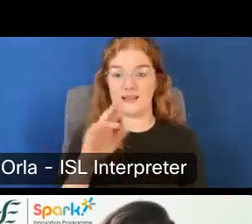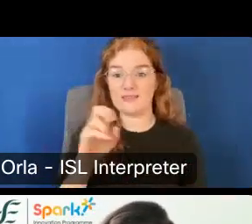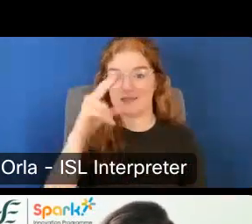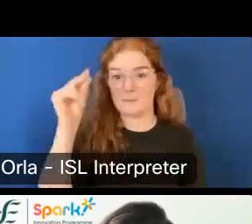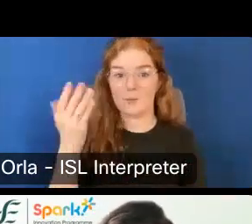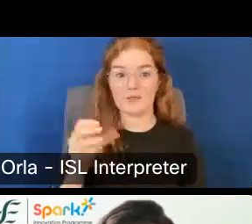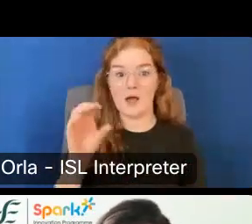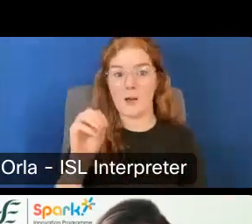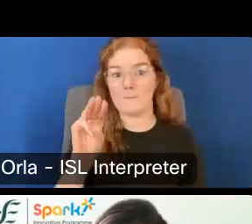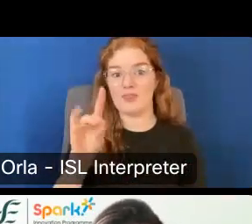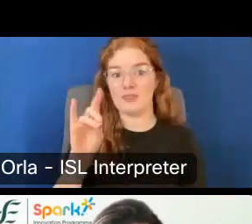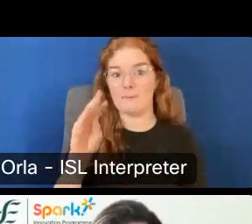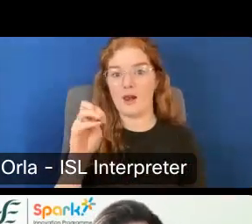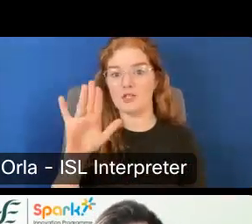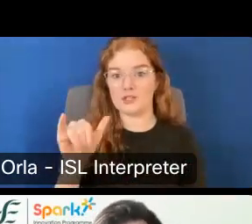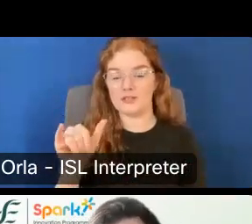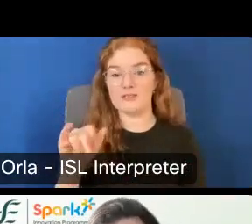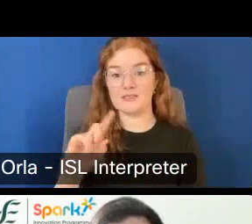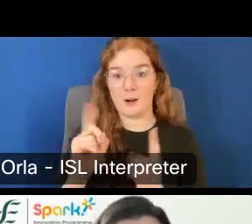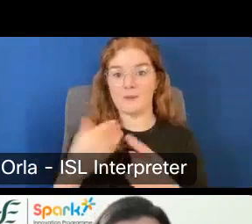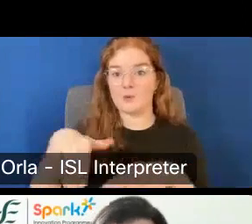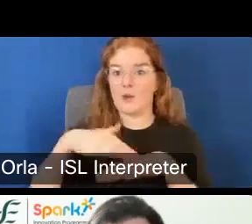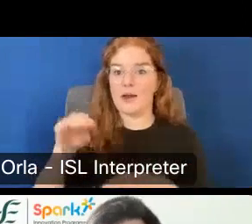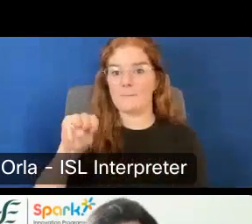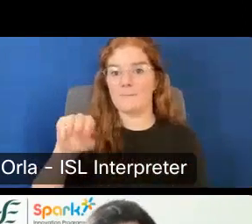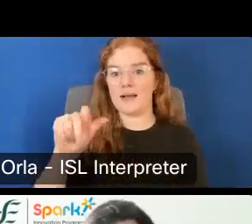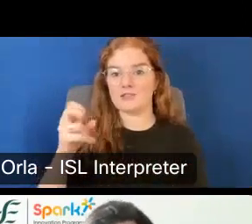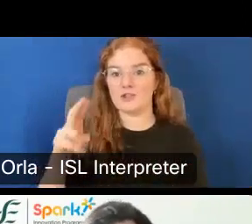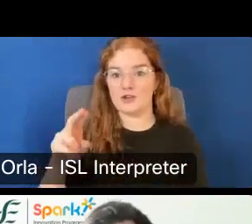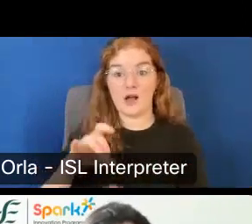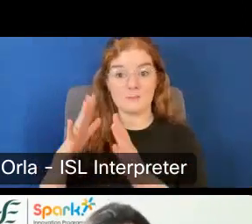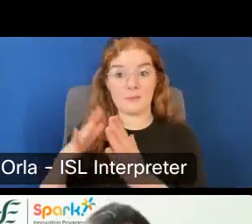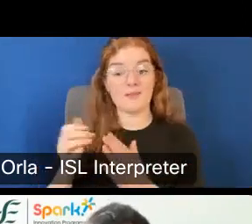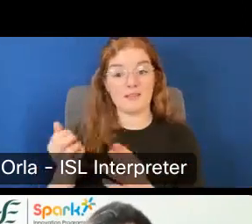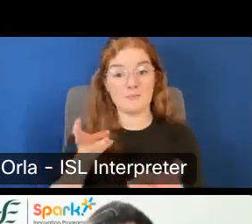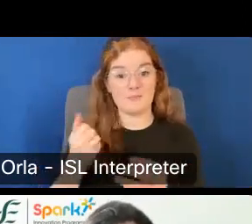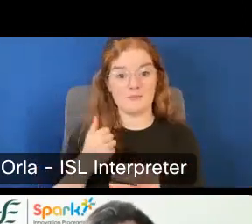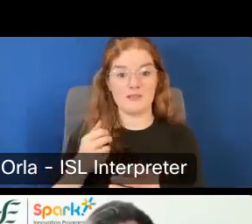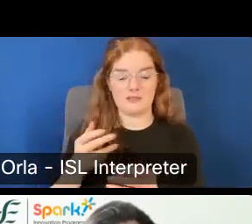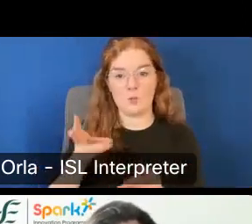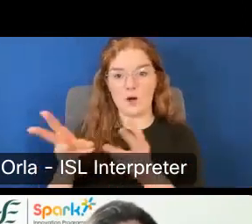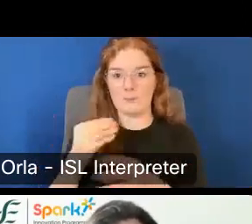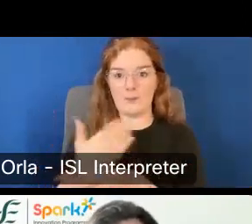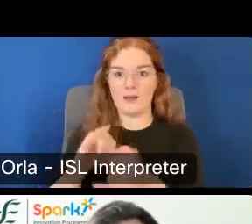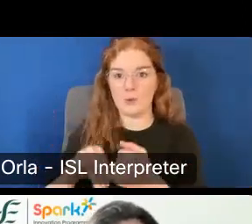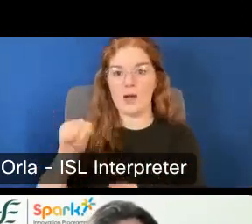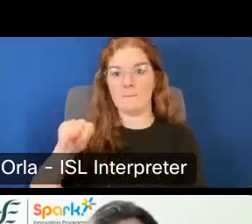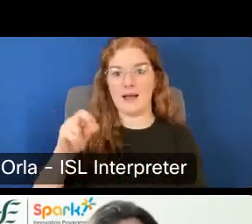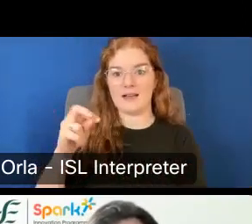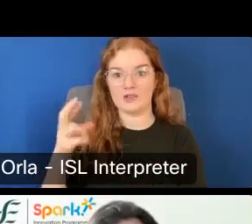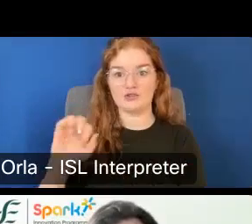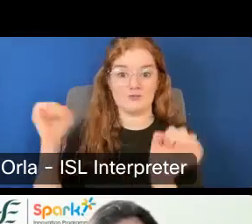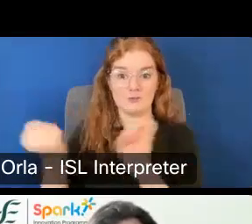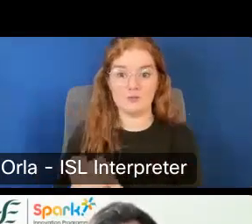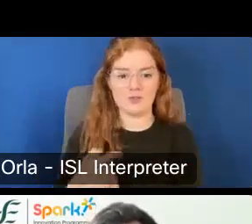ophthalmology department in the Mater Hospital. So this is not my work, this is the work done by Mater Transformation. And what they